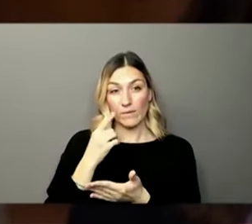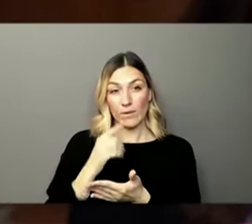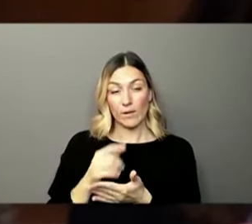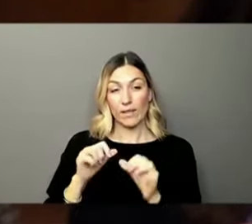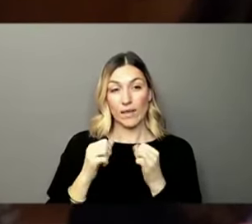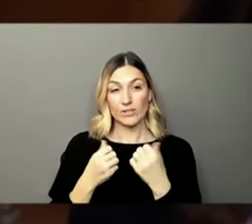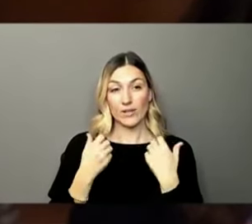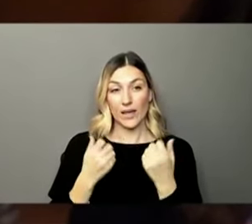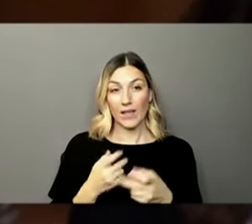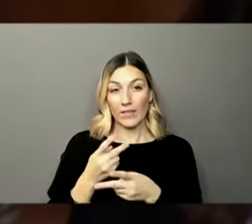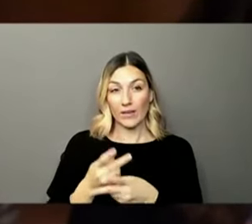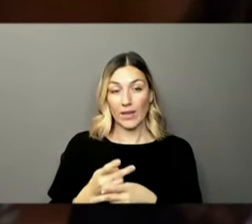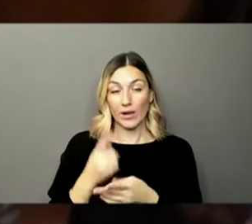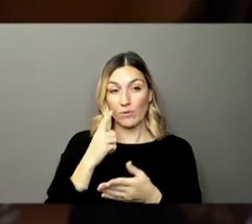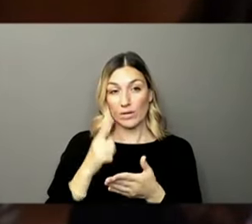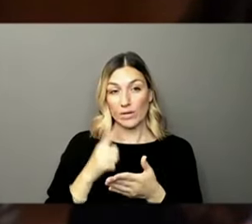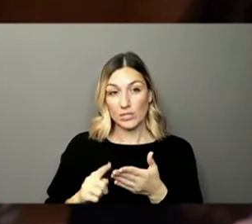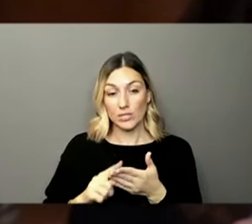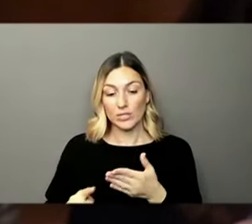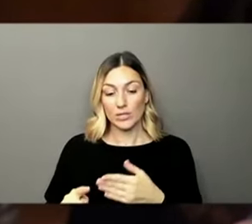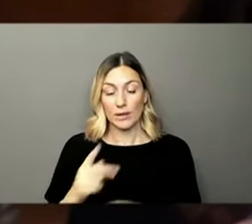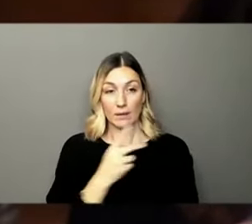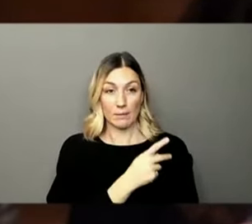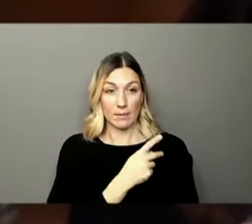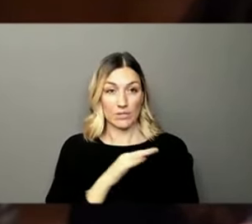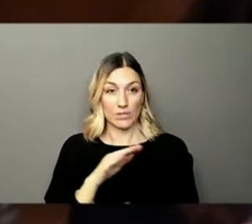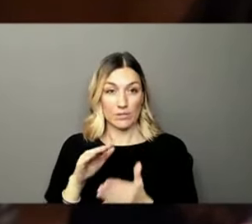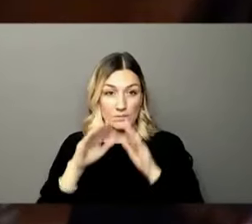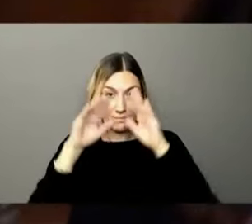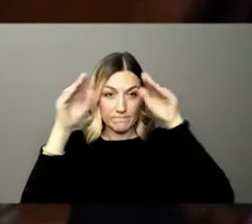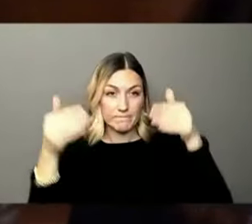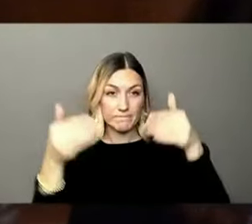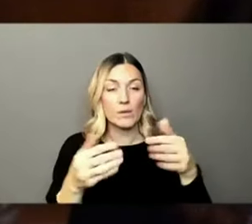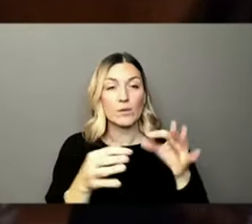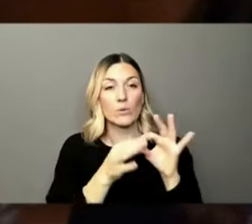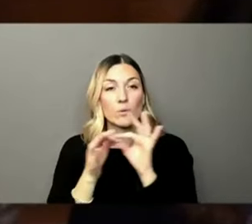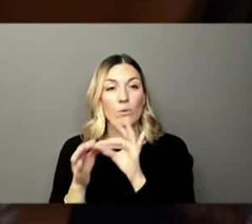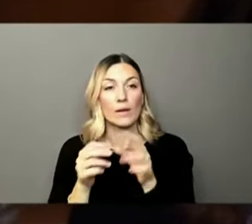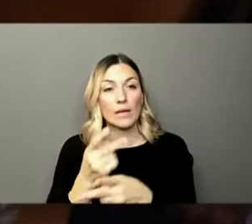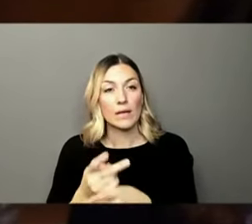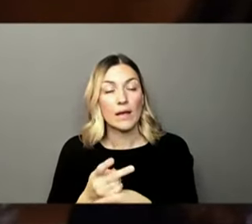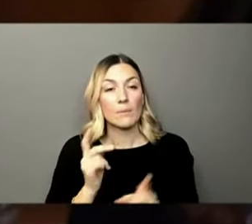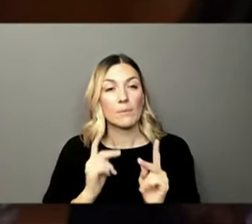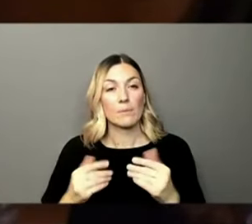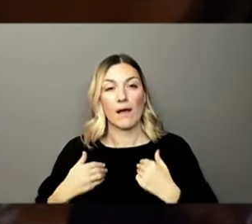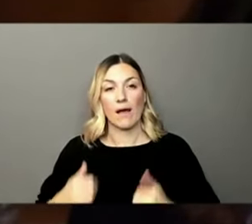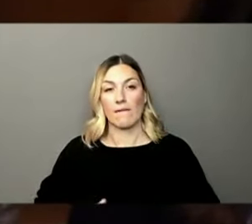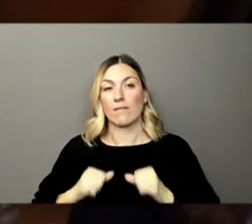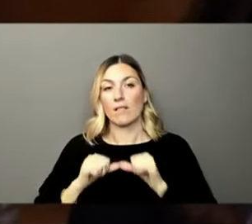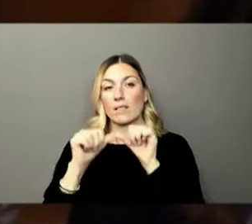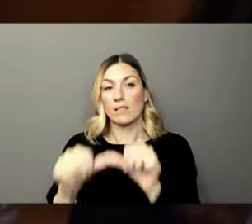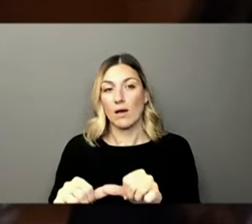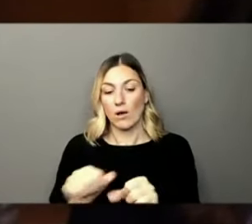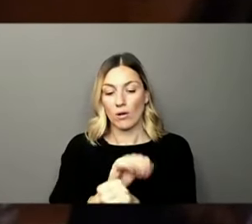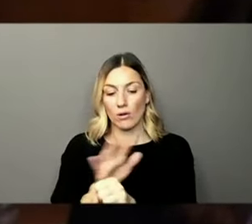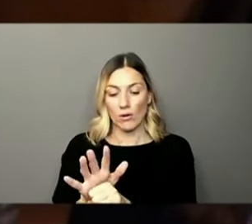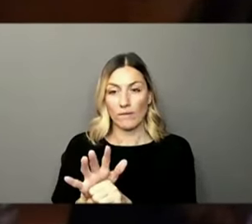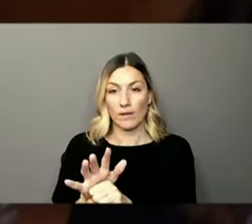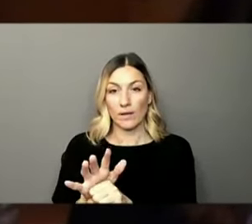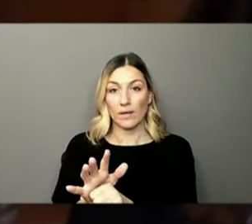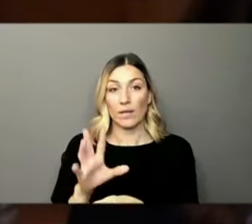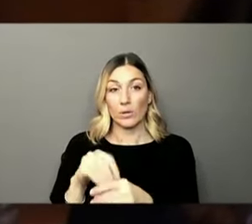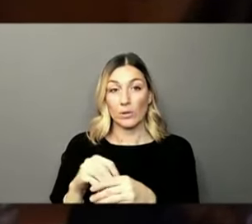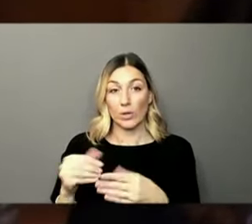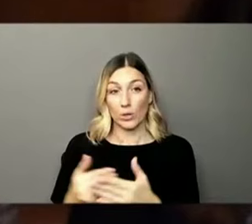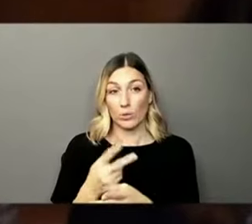and Quality's patient-centered coordinated care for those living with long COVID, including new care models. I was proud to work